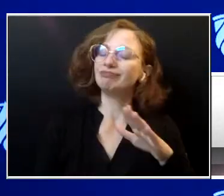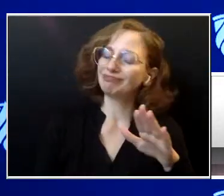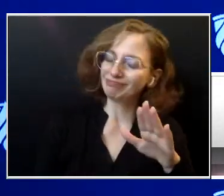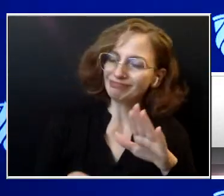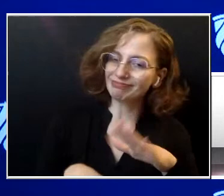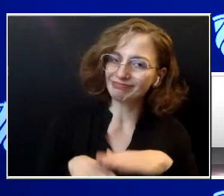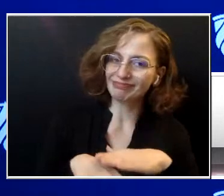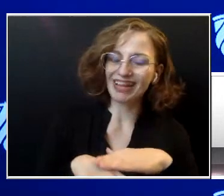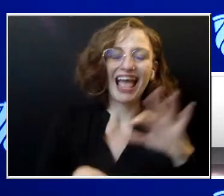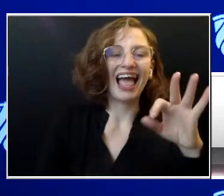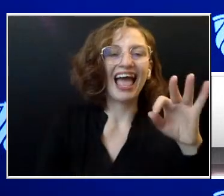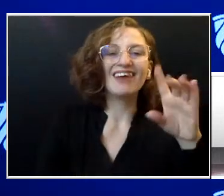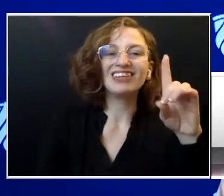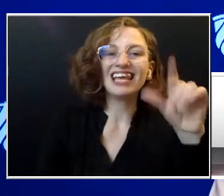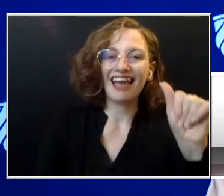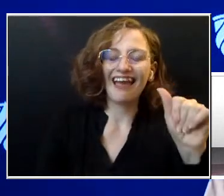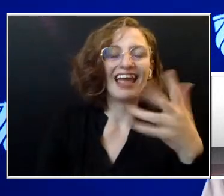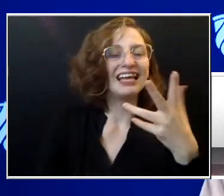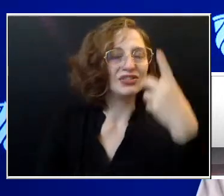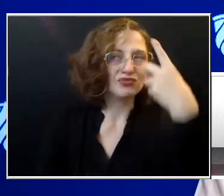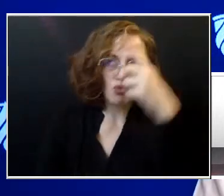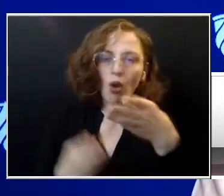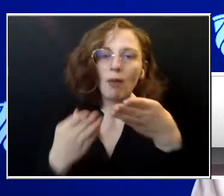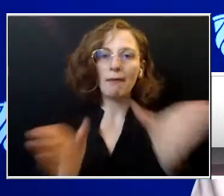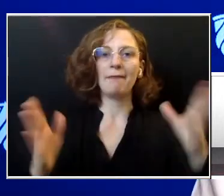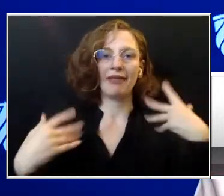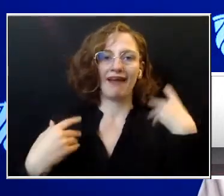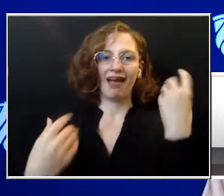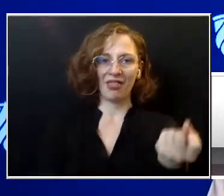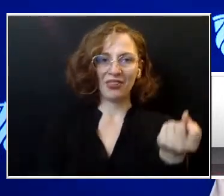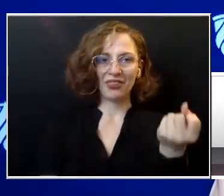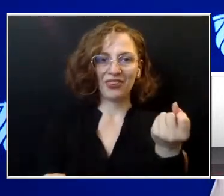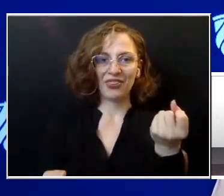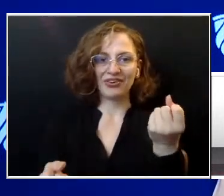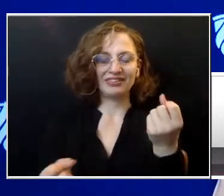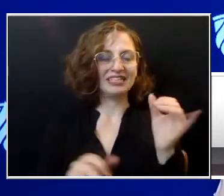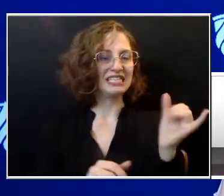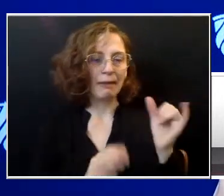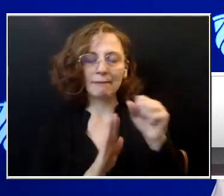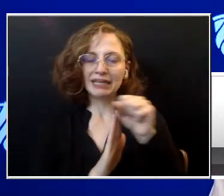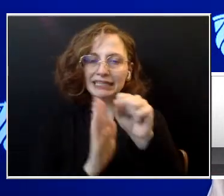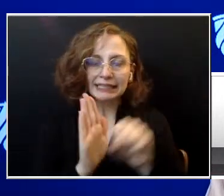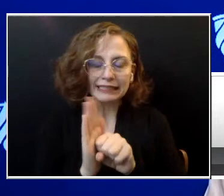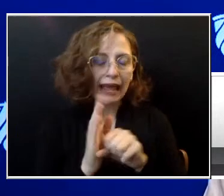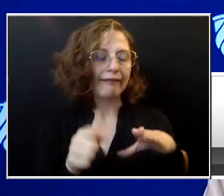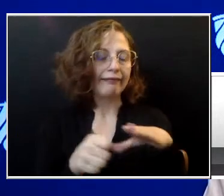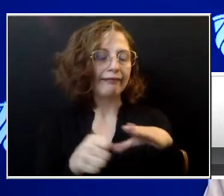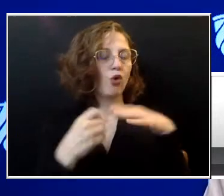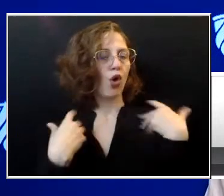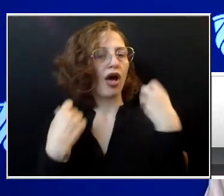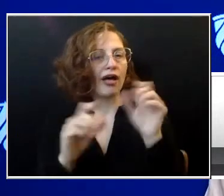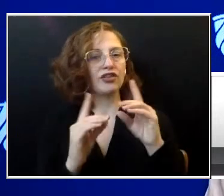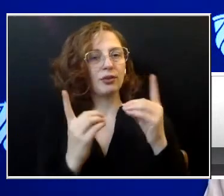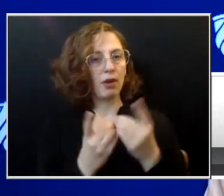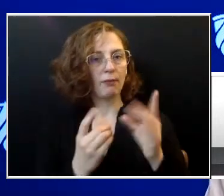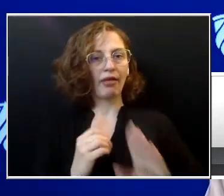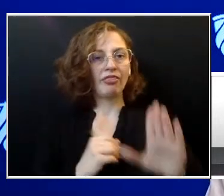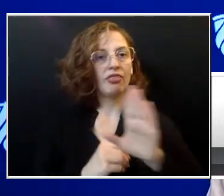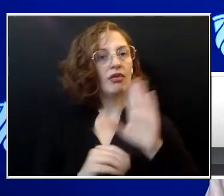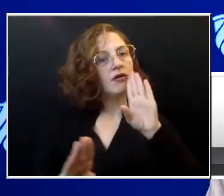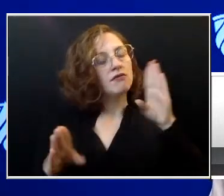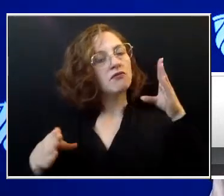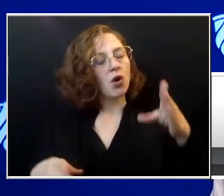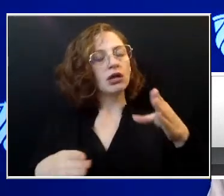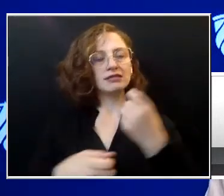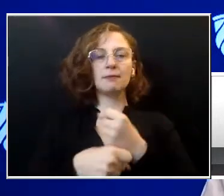health, just as our public health entities, like our state and local health departments are. Their main focus is to keep the public